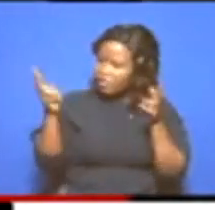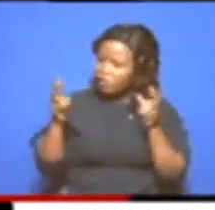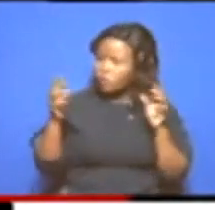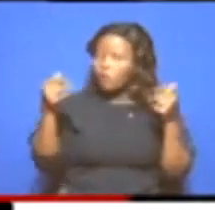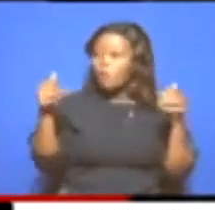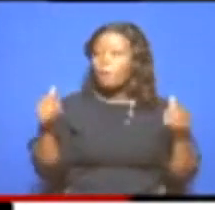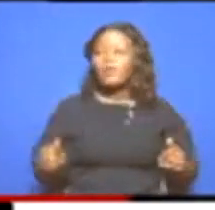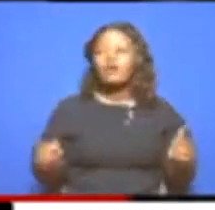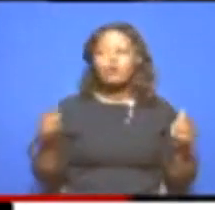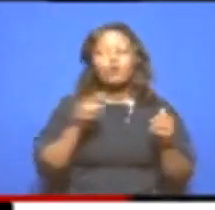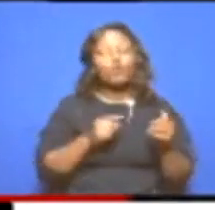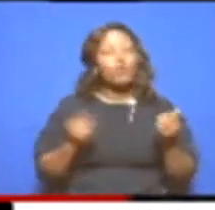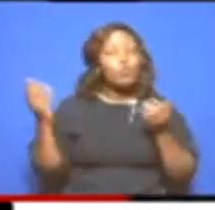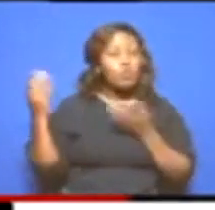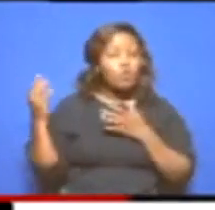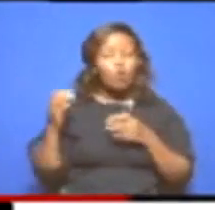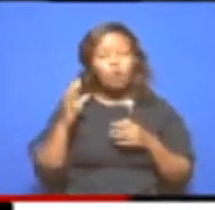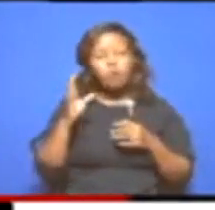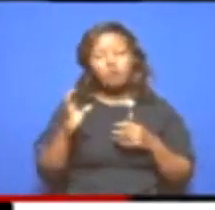utamfikia waziri